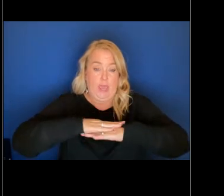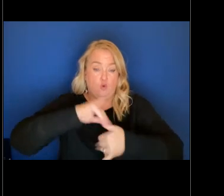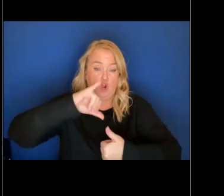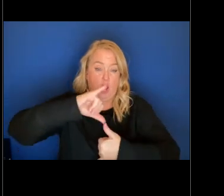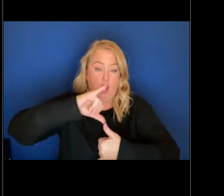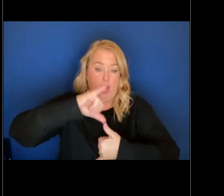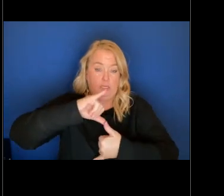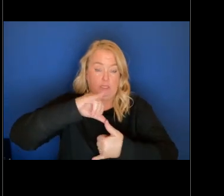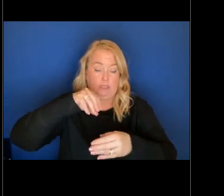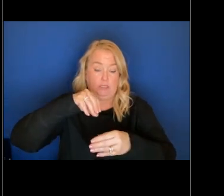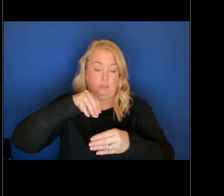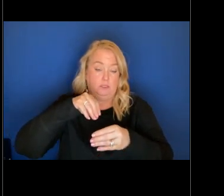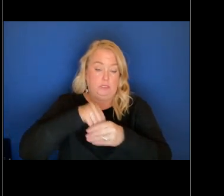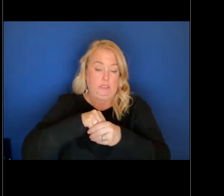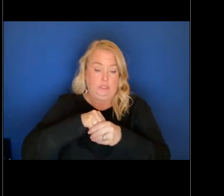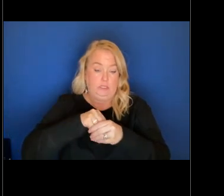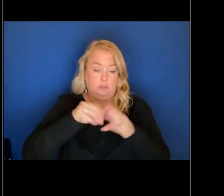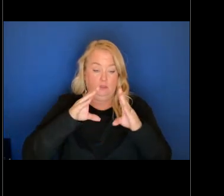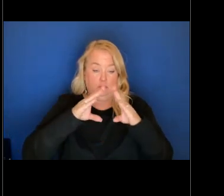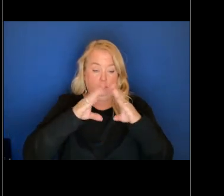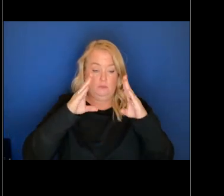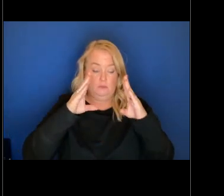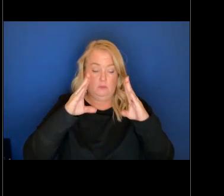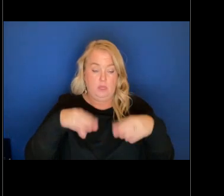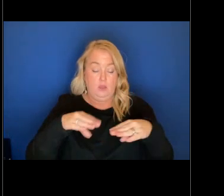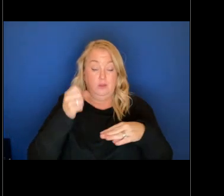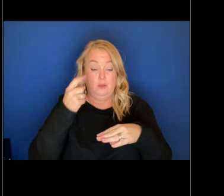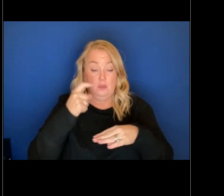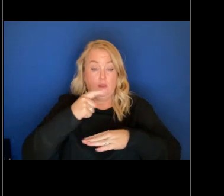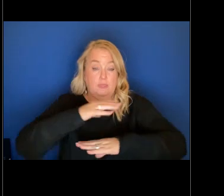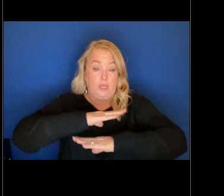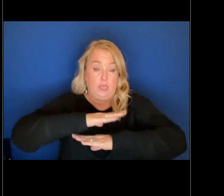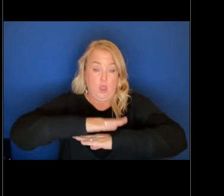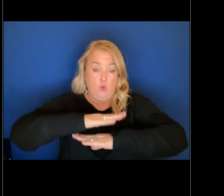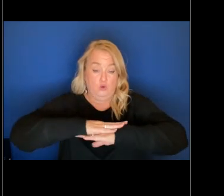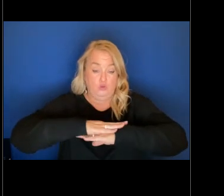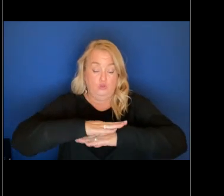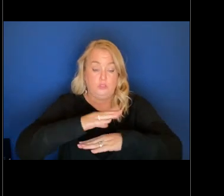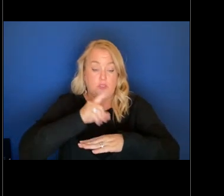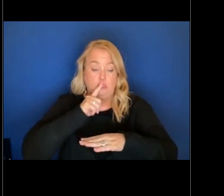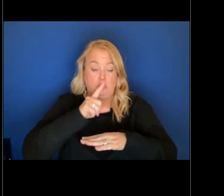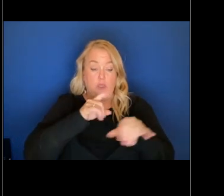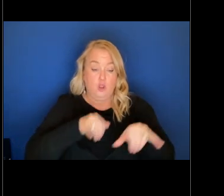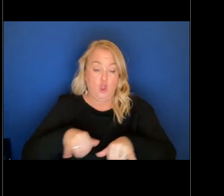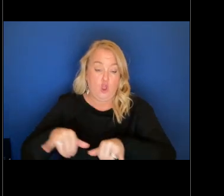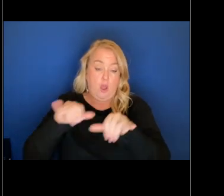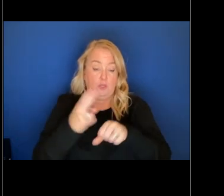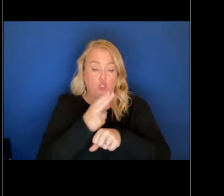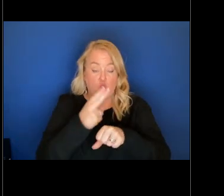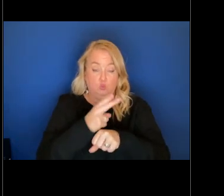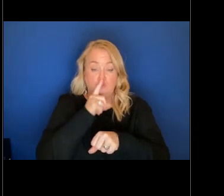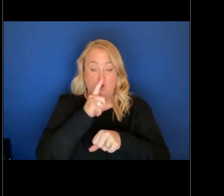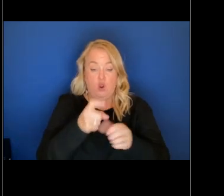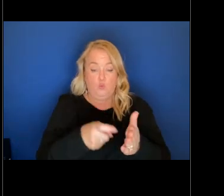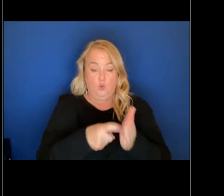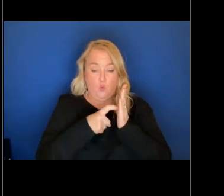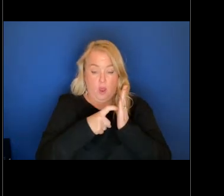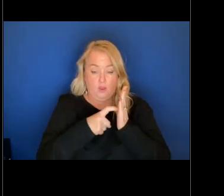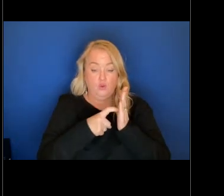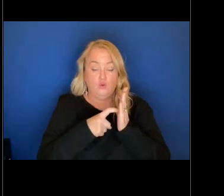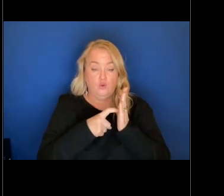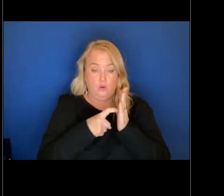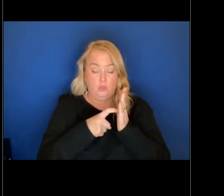covered dwelling units. Kitchen counters in common use area kitchens are required to be mounted